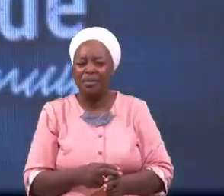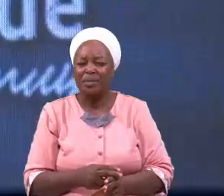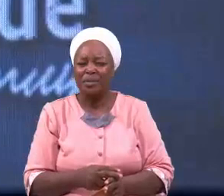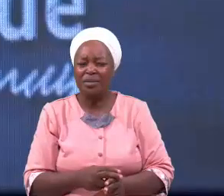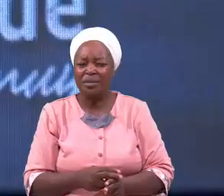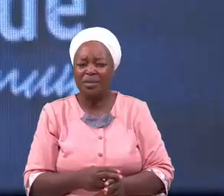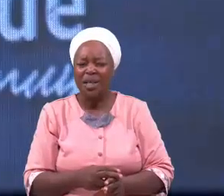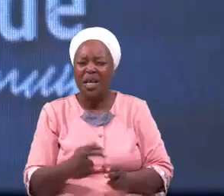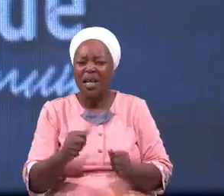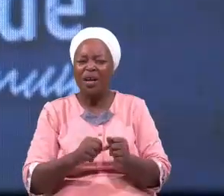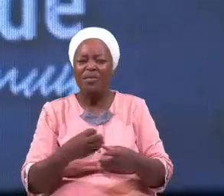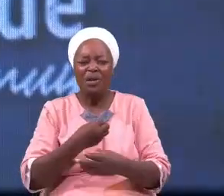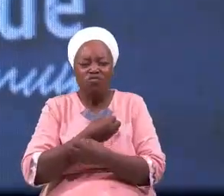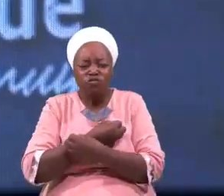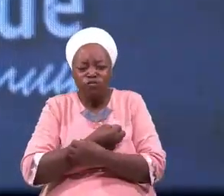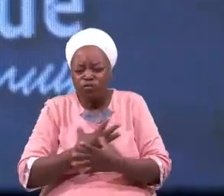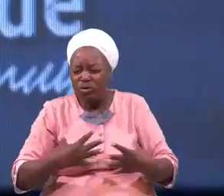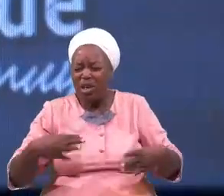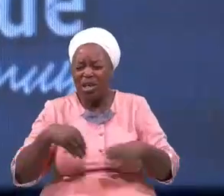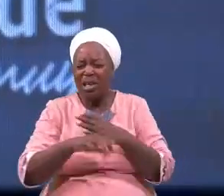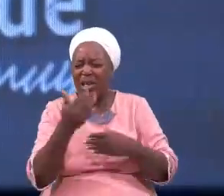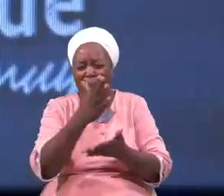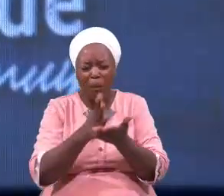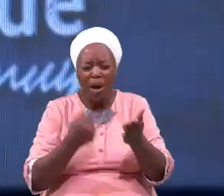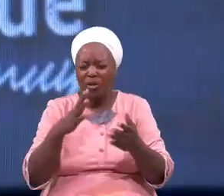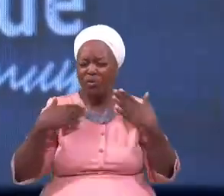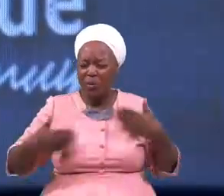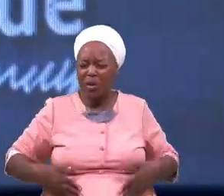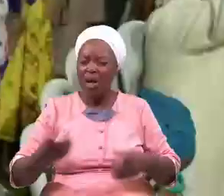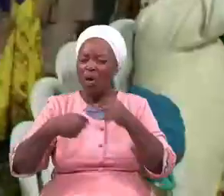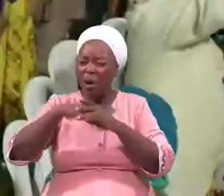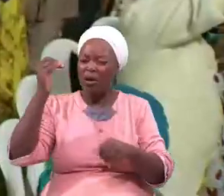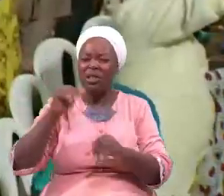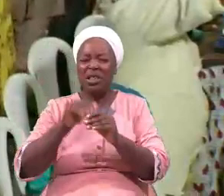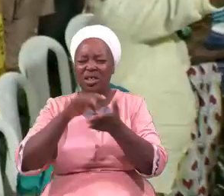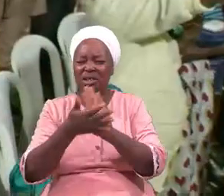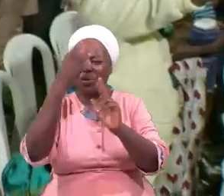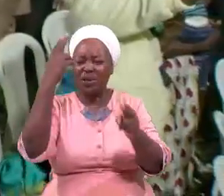Every swelling in any part of your body, come out in Jesus' name.